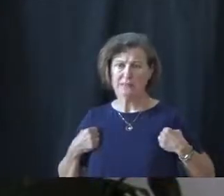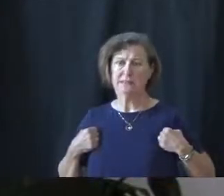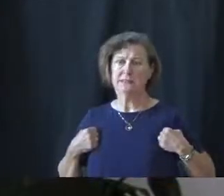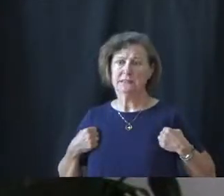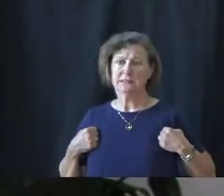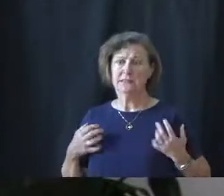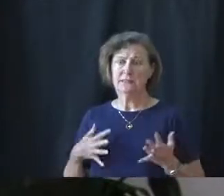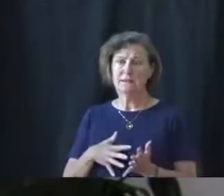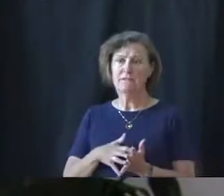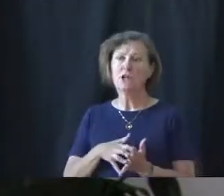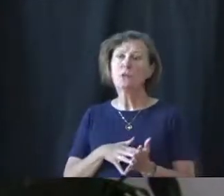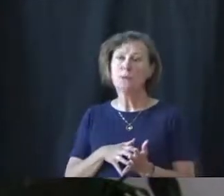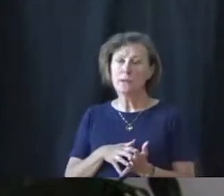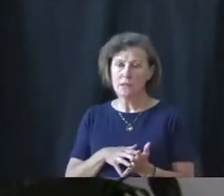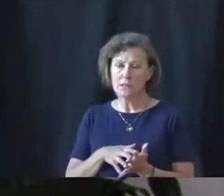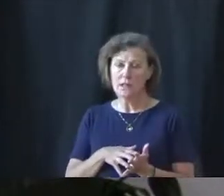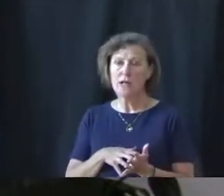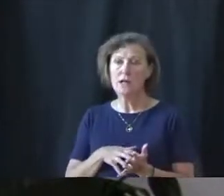vulnerable.